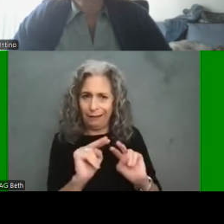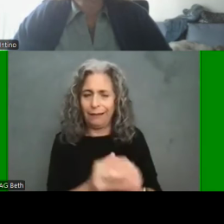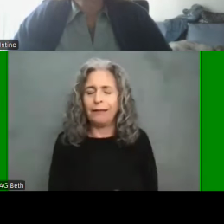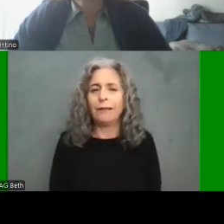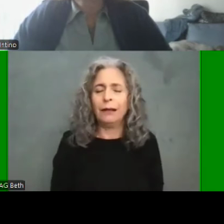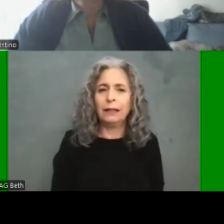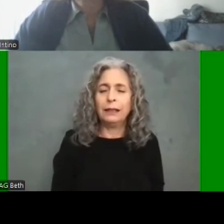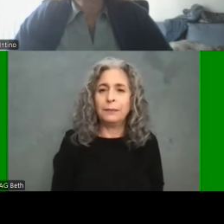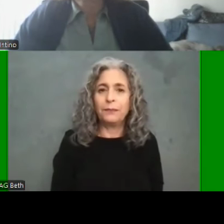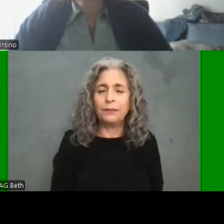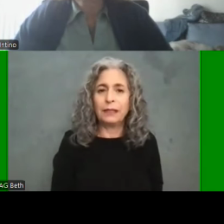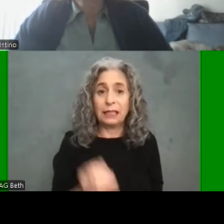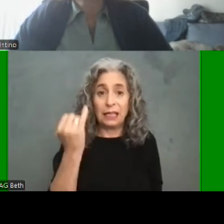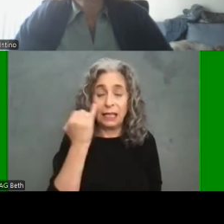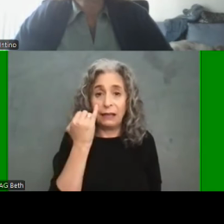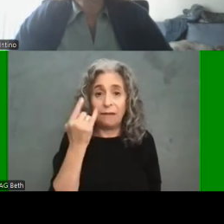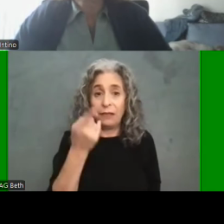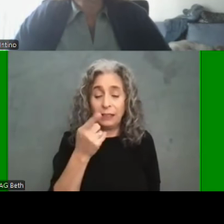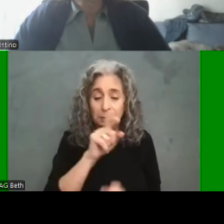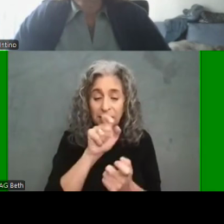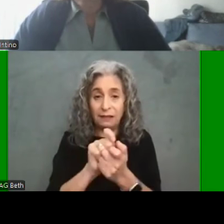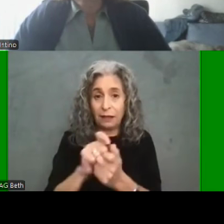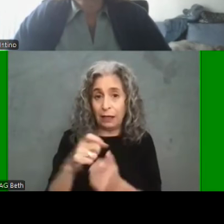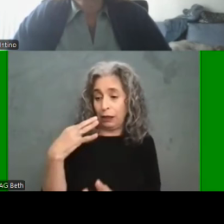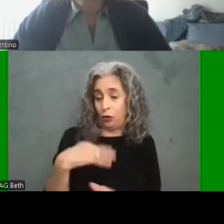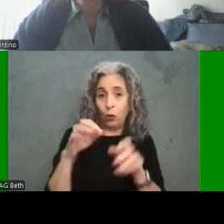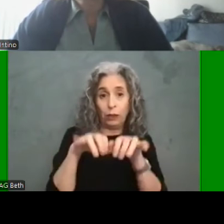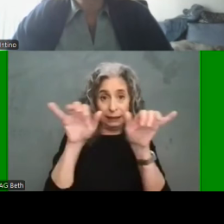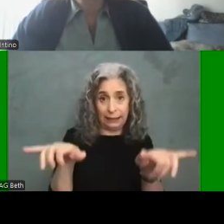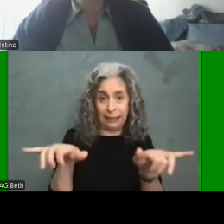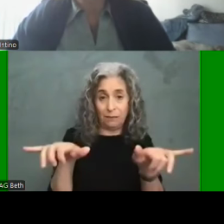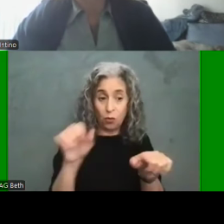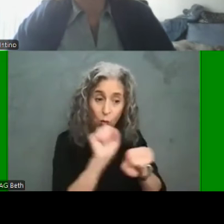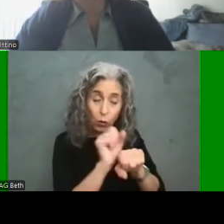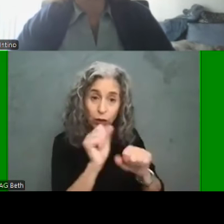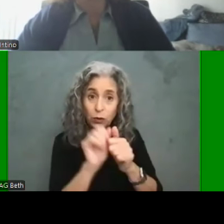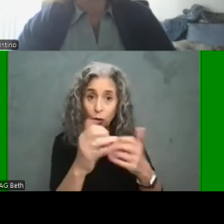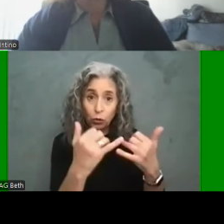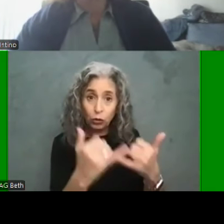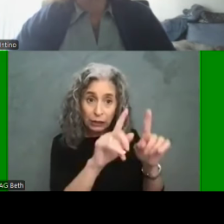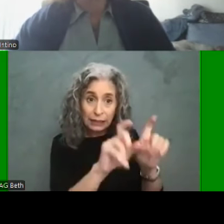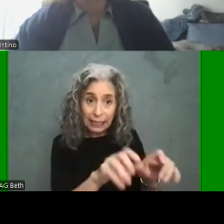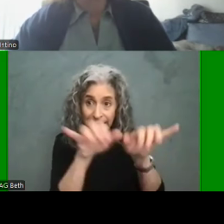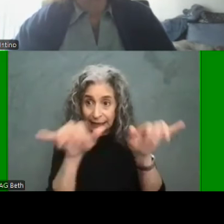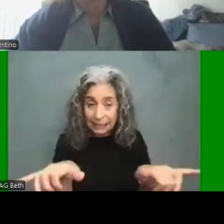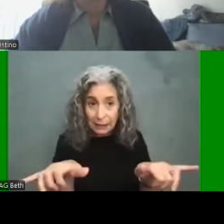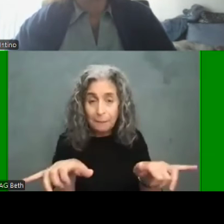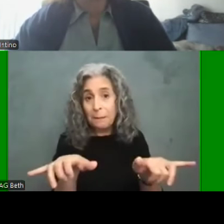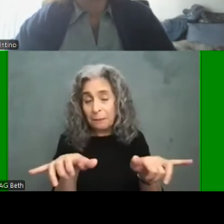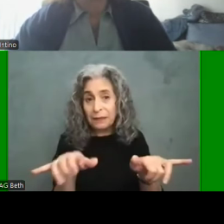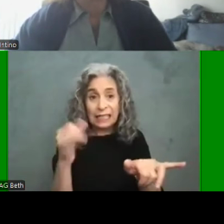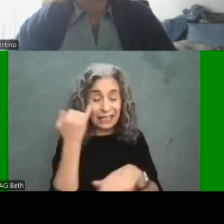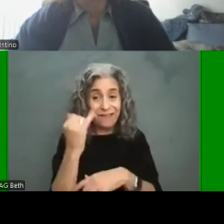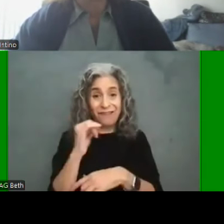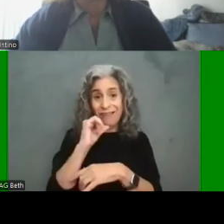whether this particular scoring system works with your current testing system. And then if